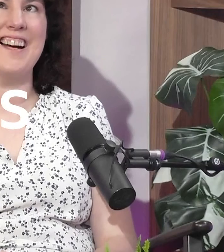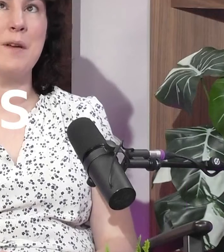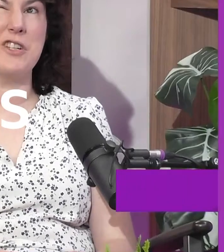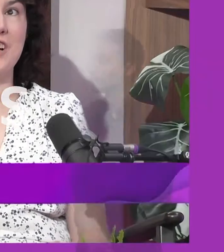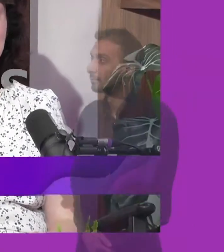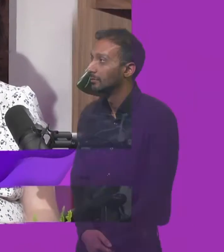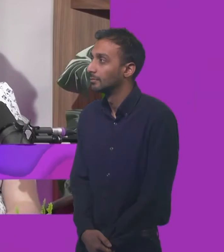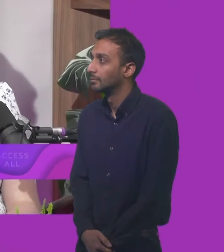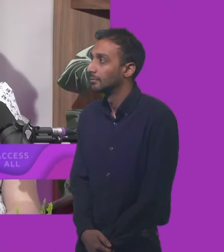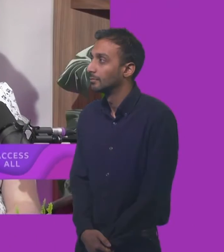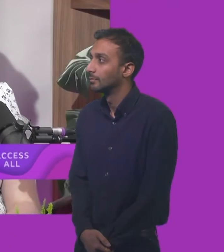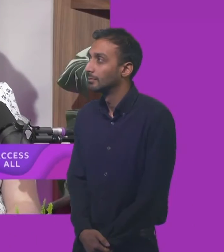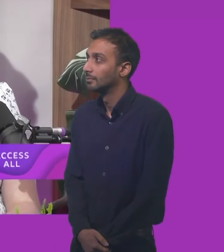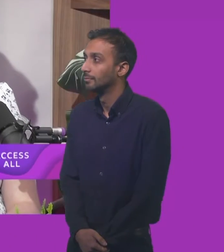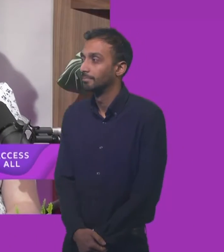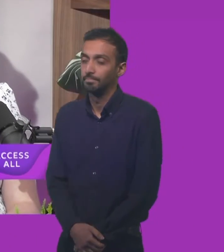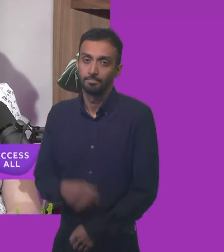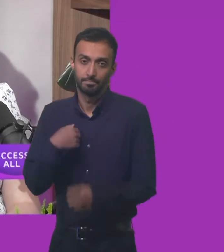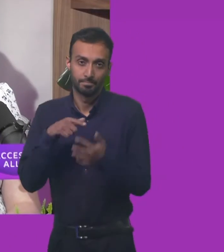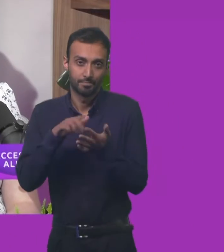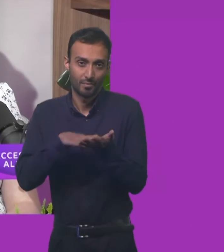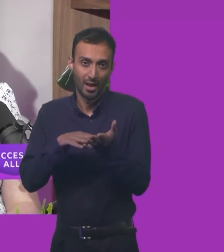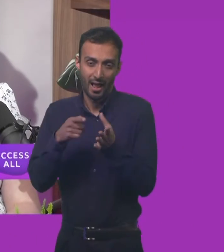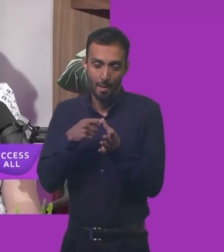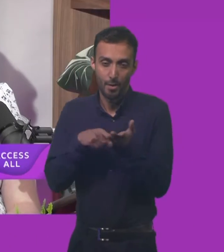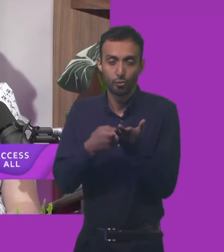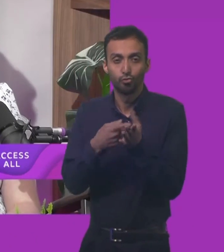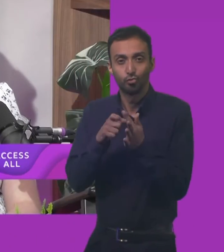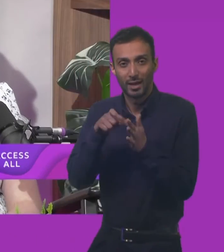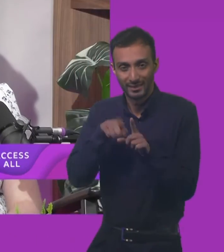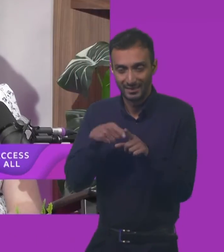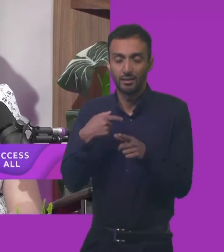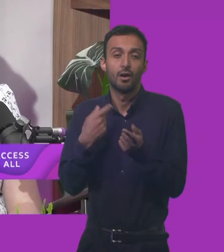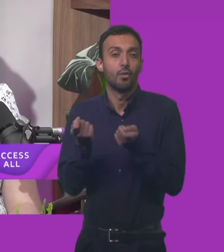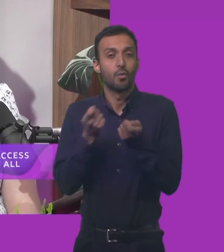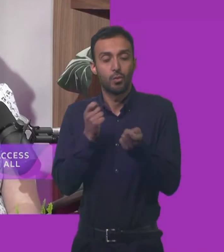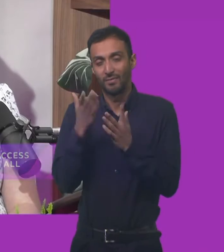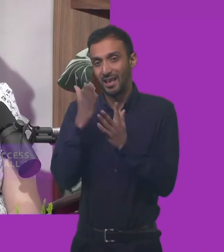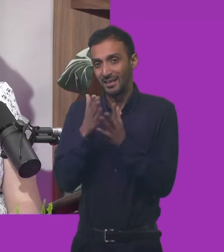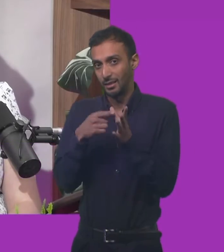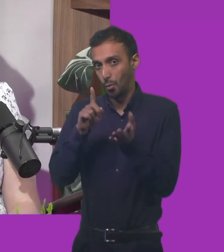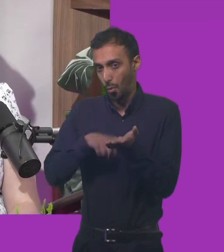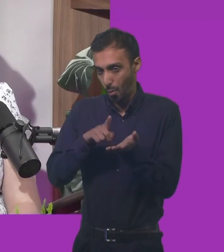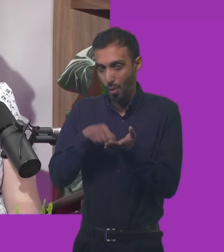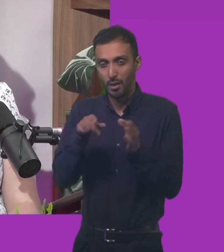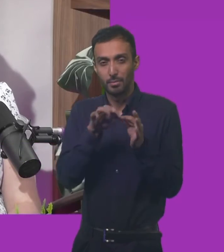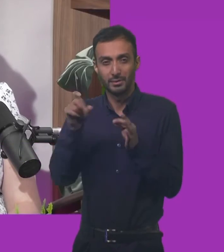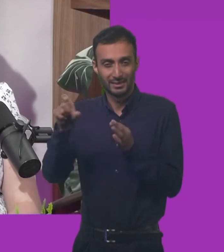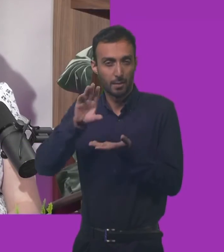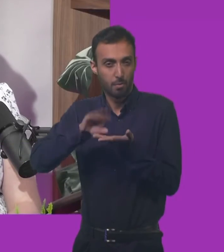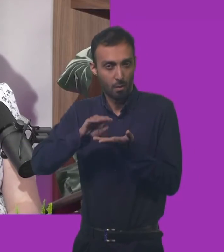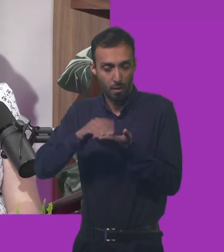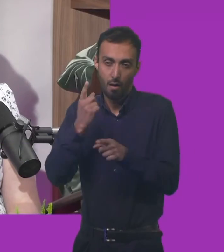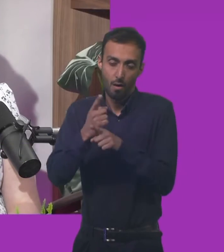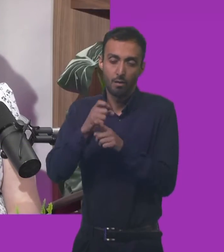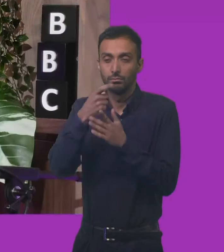Hi, I'm Emma Tracey and I'm the host of Access All, the BBC's podcast all about disability and mental health news